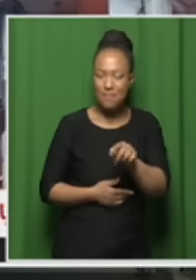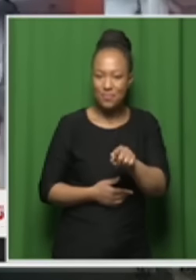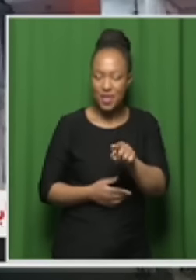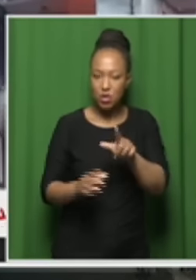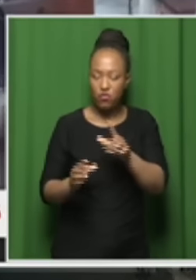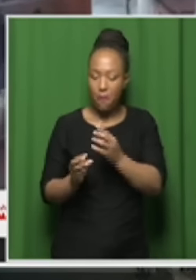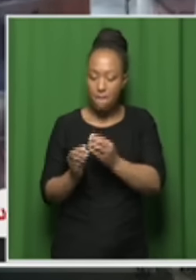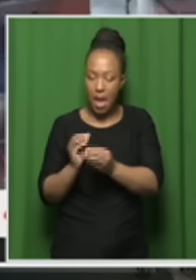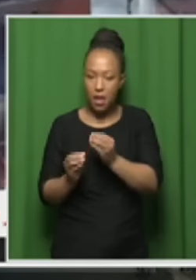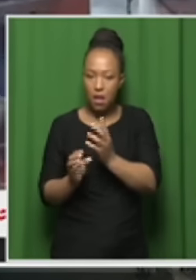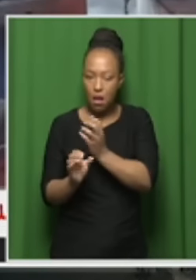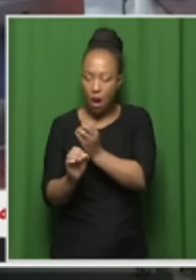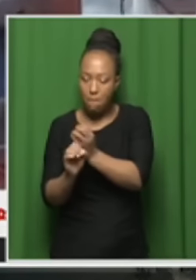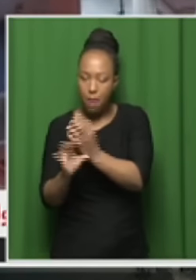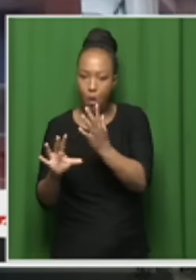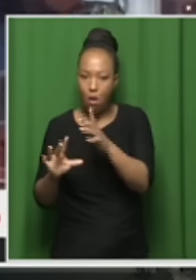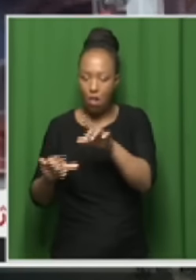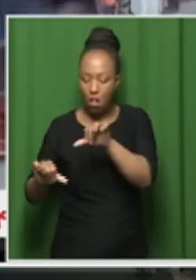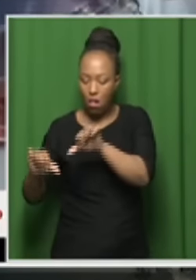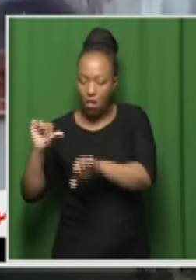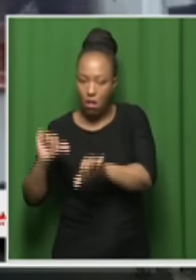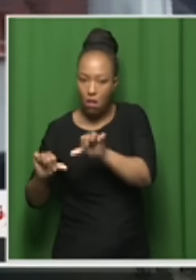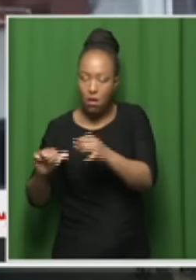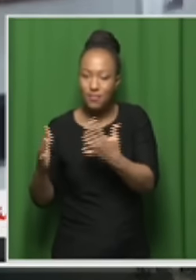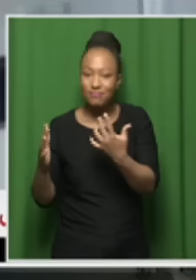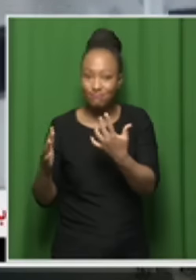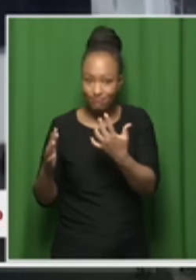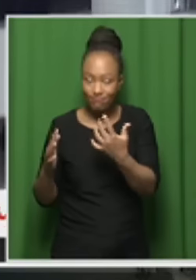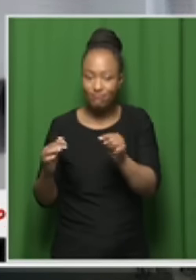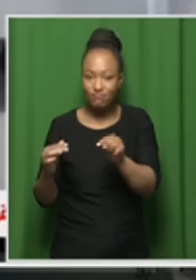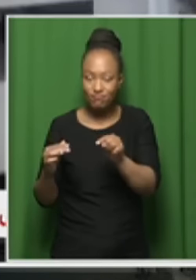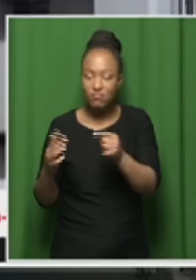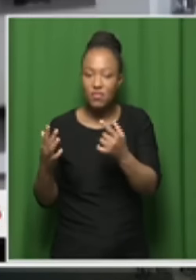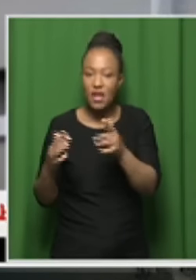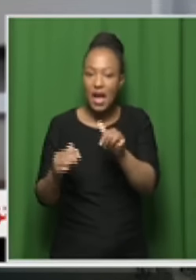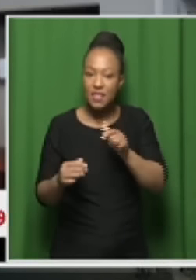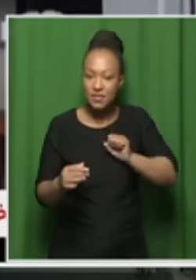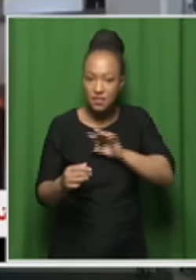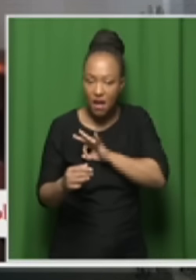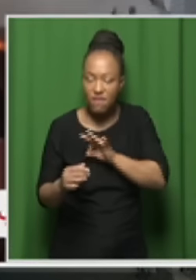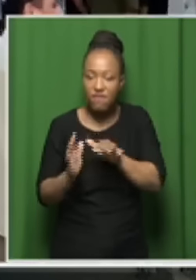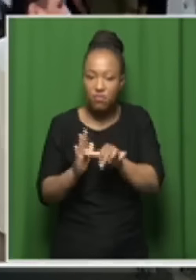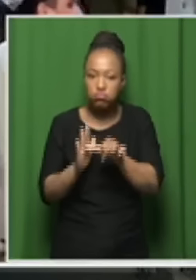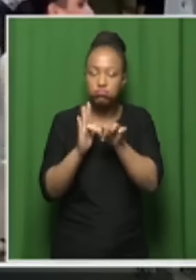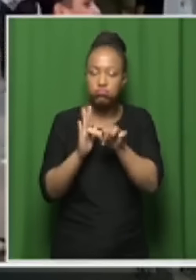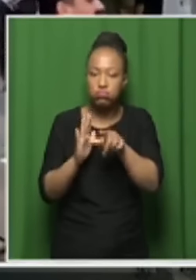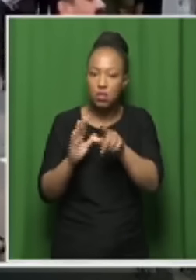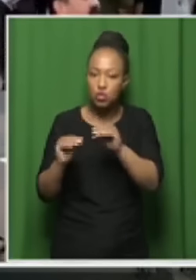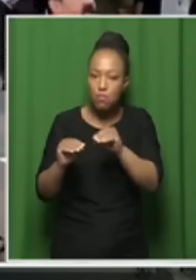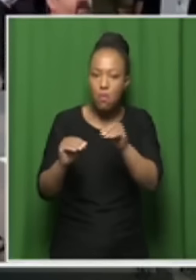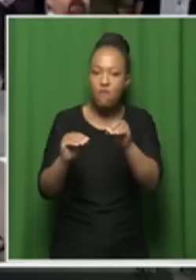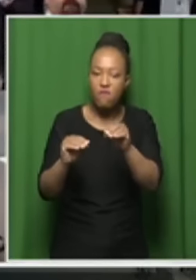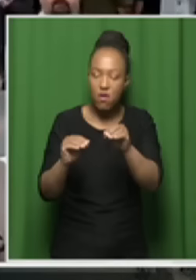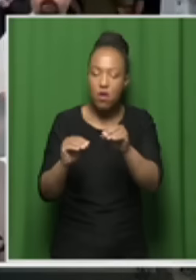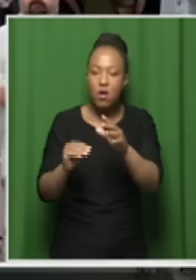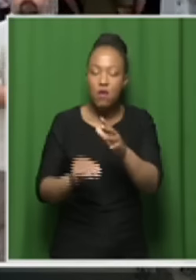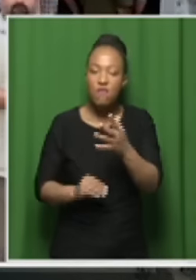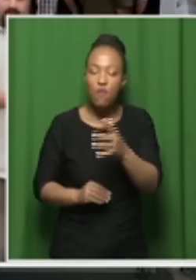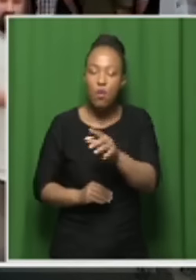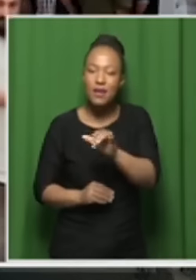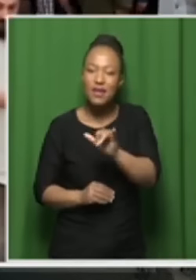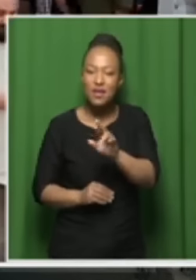was afoot was when we heard that the United States was removing non-essential staff from the Baghdad embassy in Iraq, and